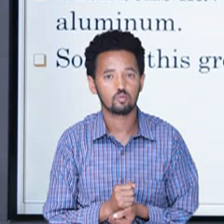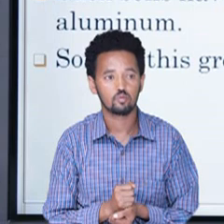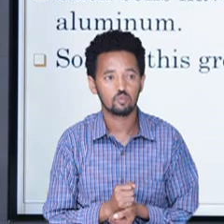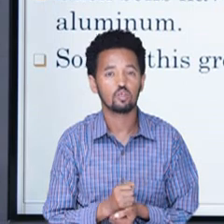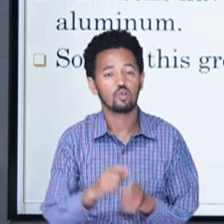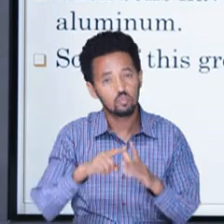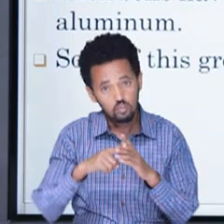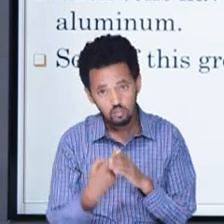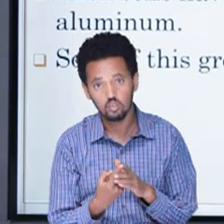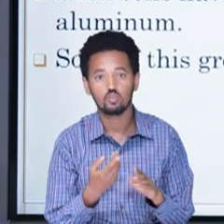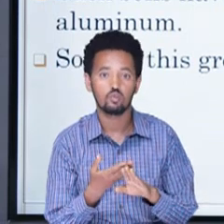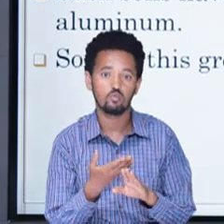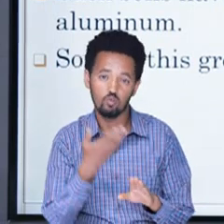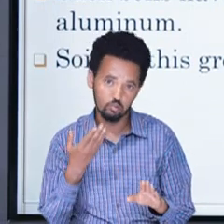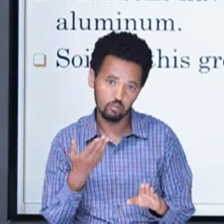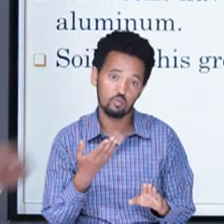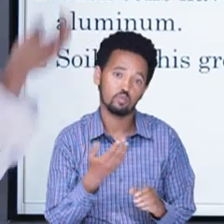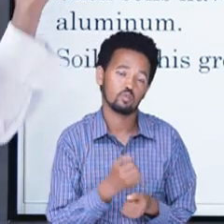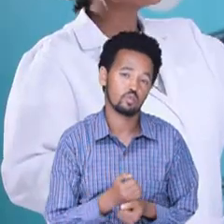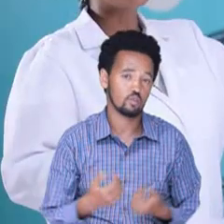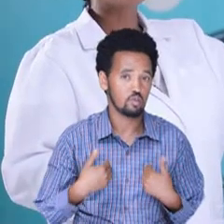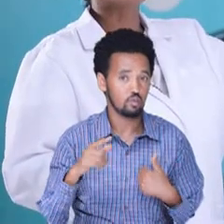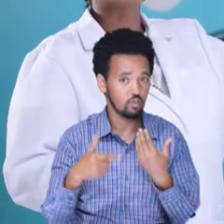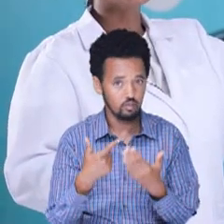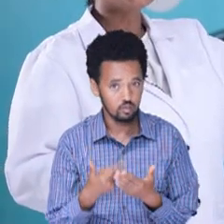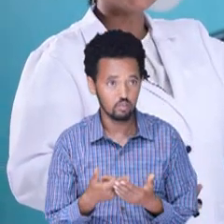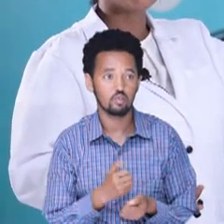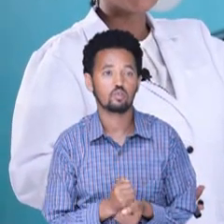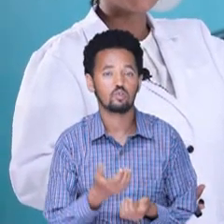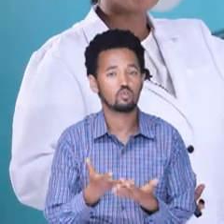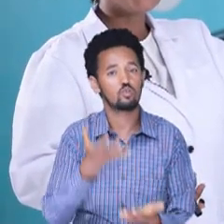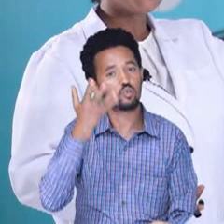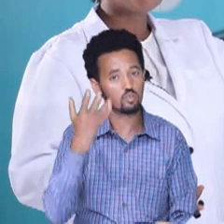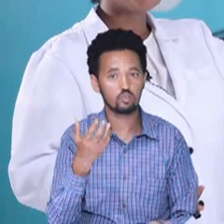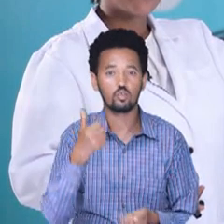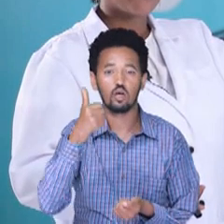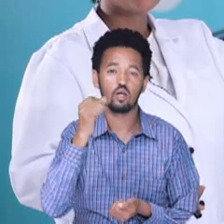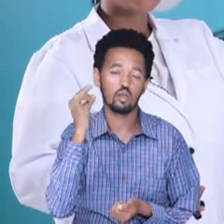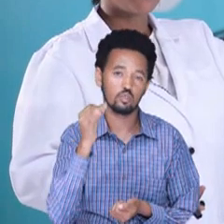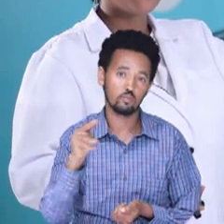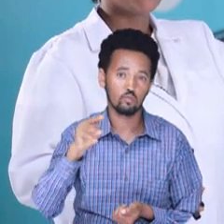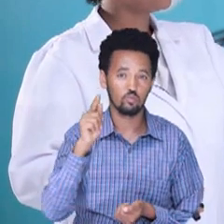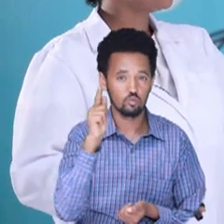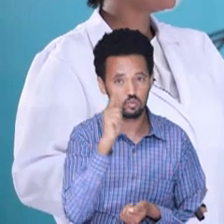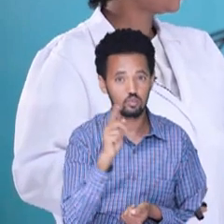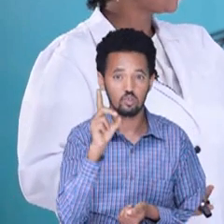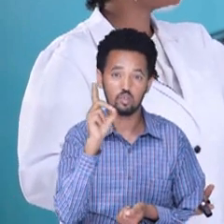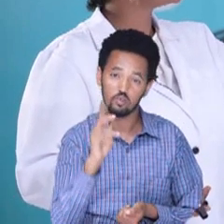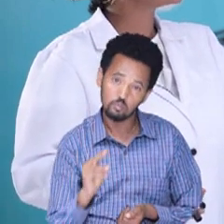Let us start from pedalfers. These pedalfers rich in aluminum and